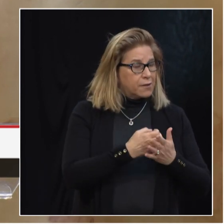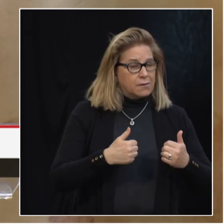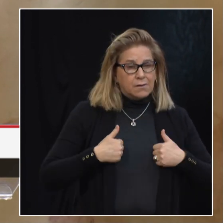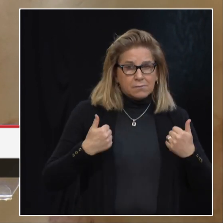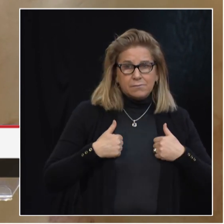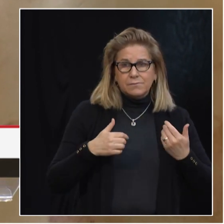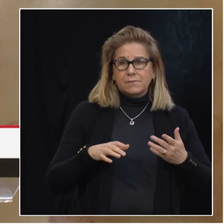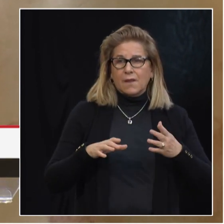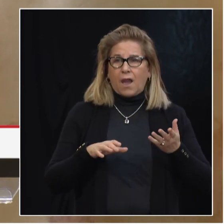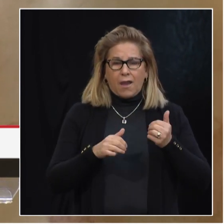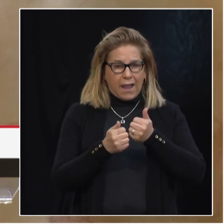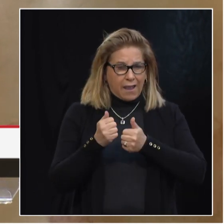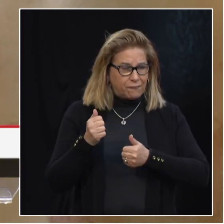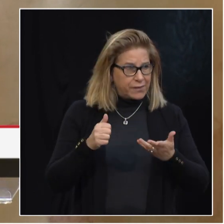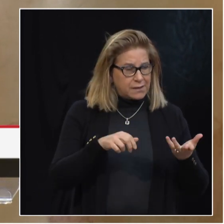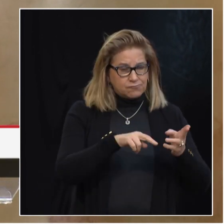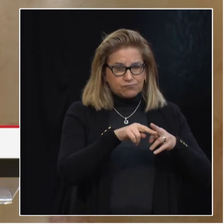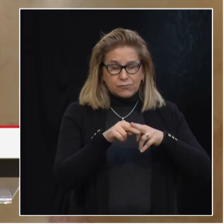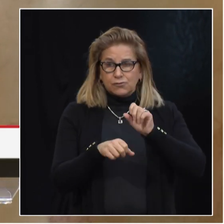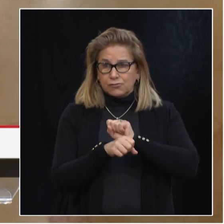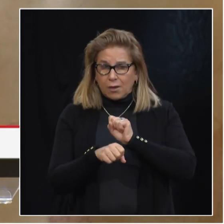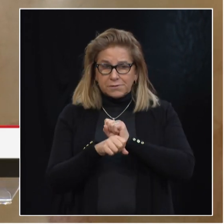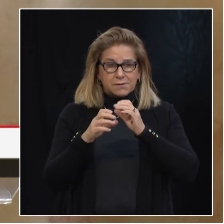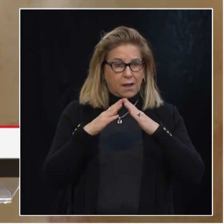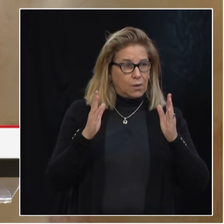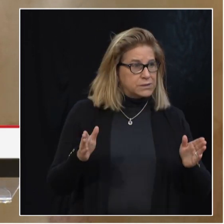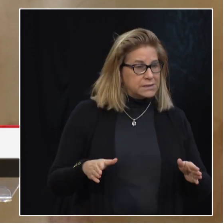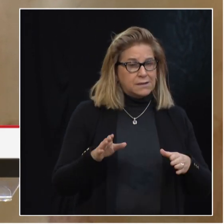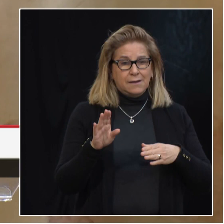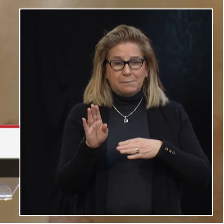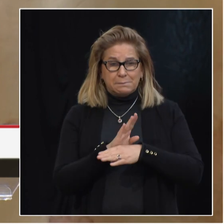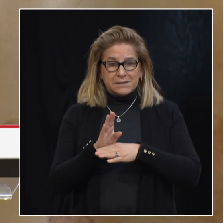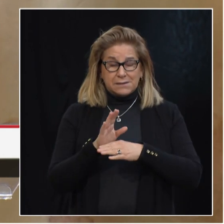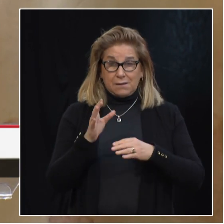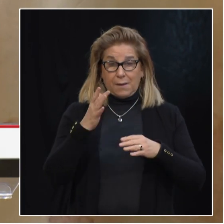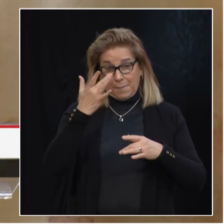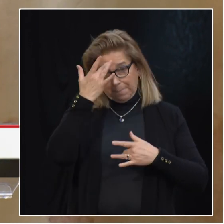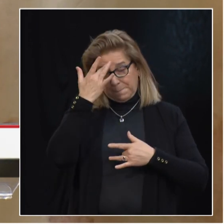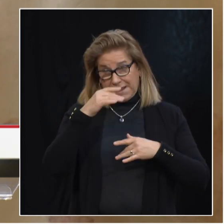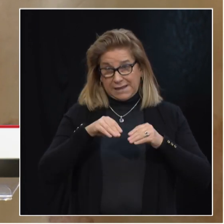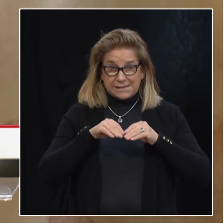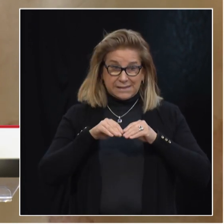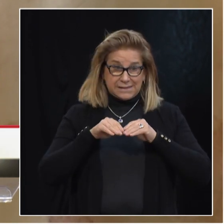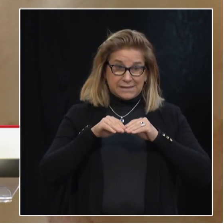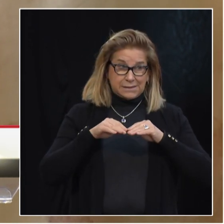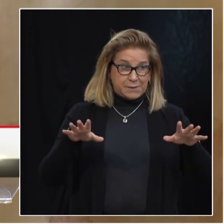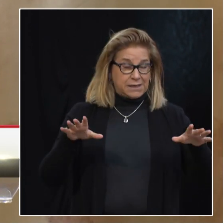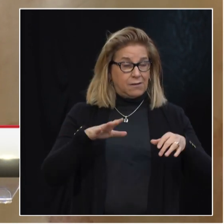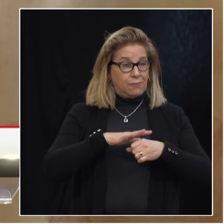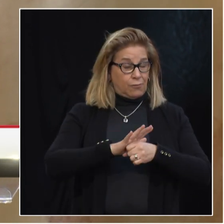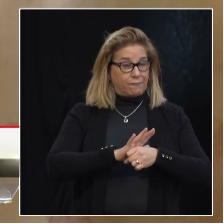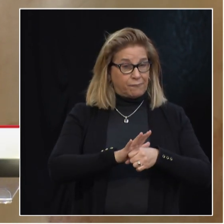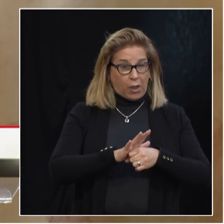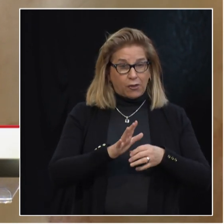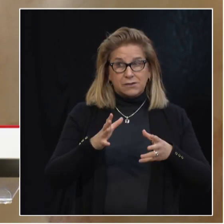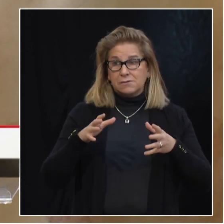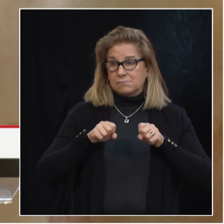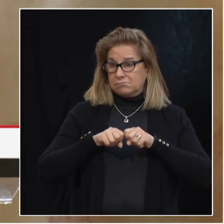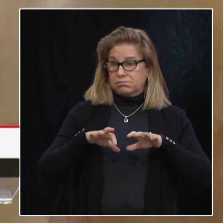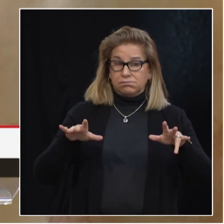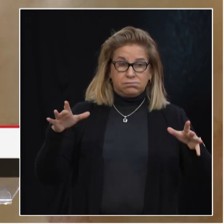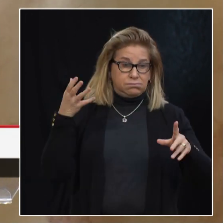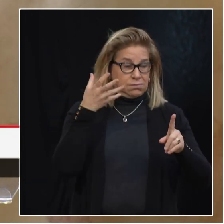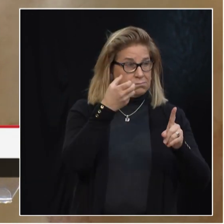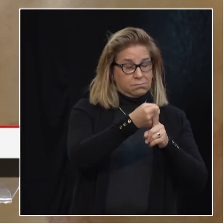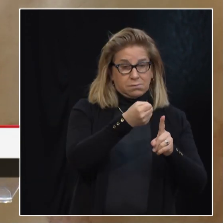We also realize the recovery from the pandemic has been uneven. And economic growth that the district has achieved still leaves out many in the